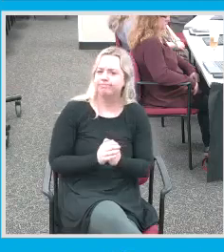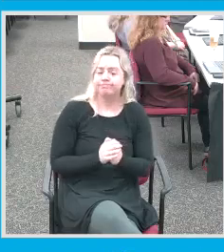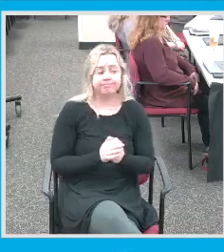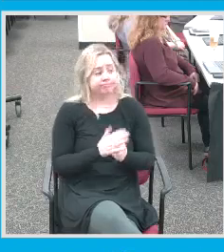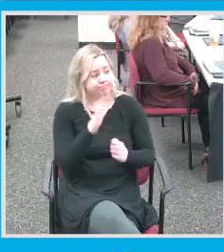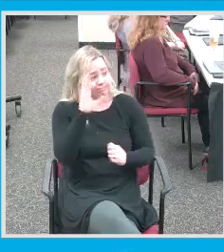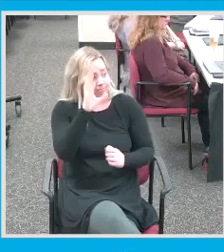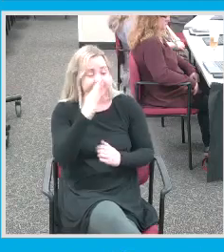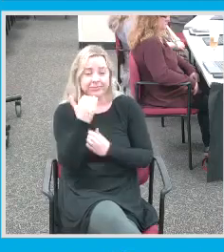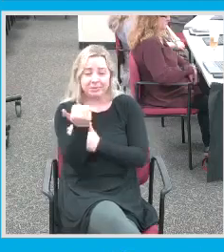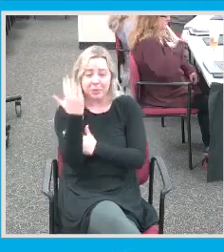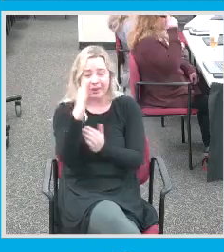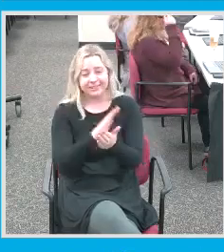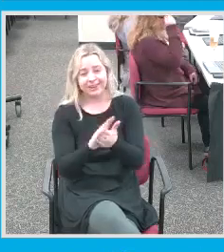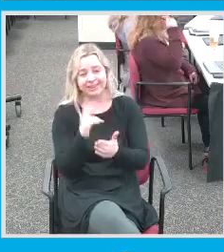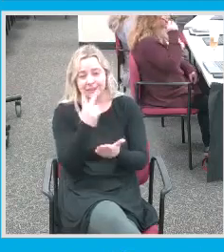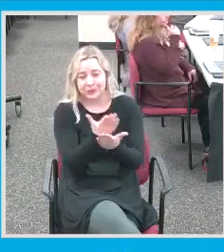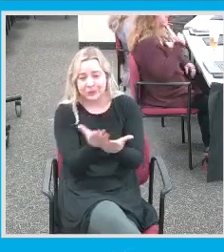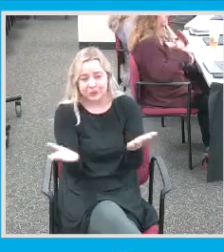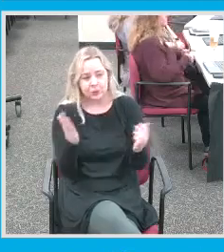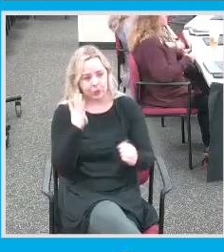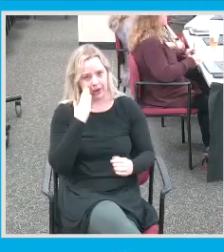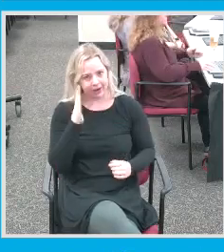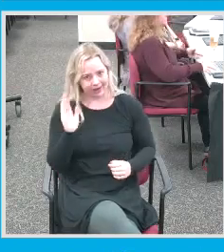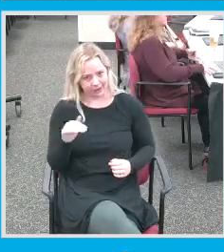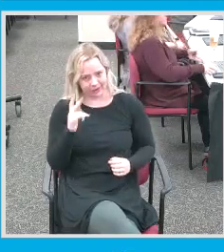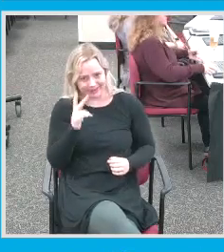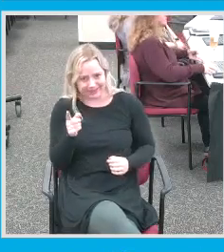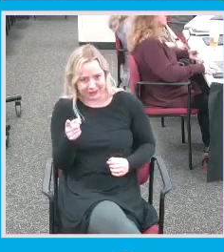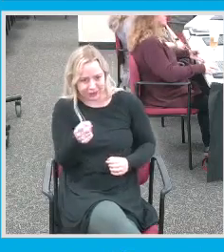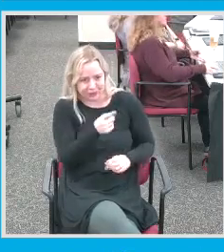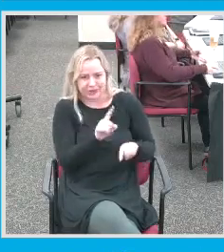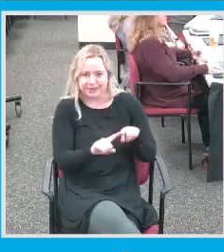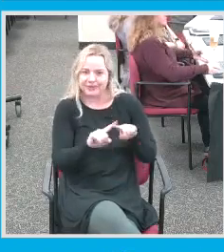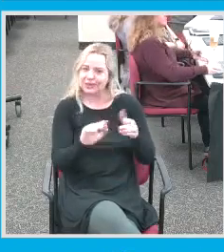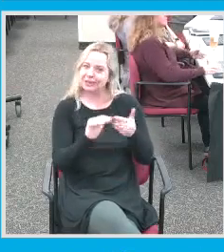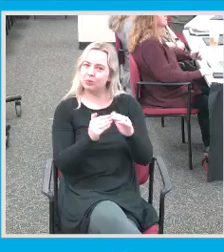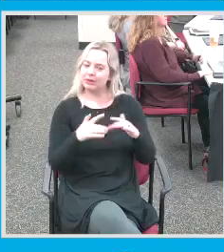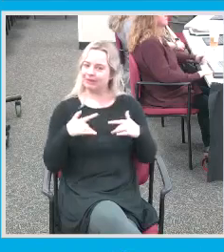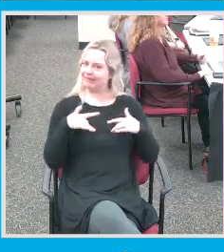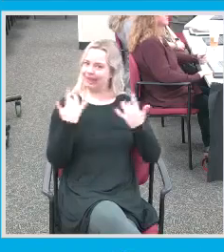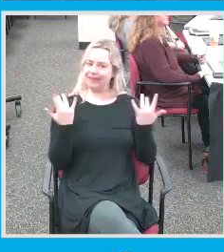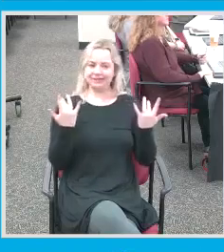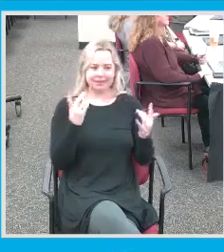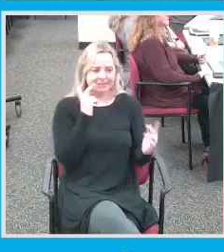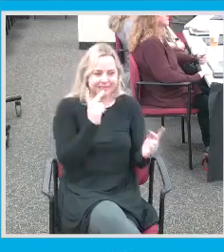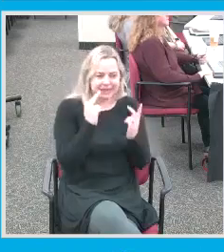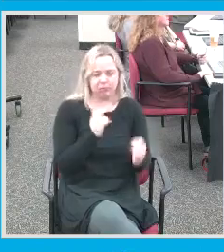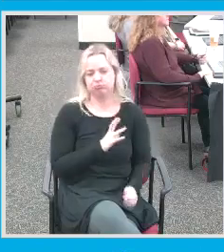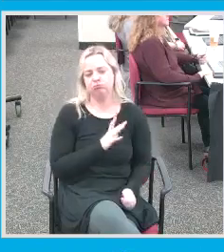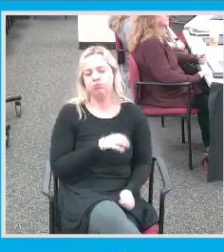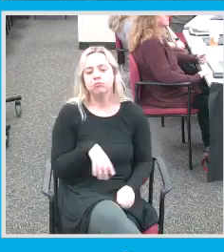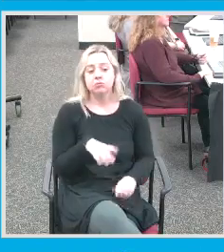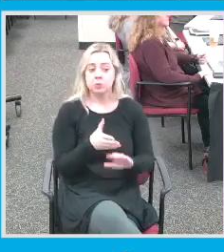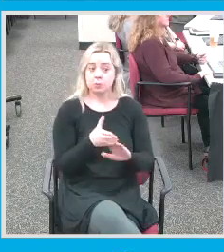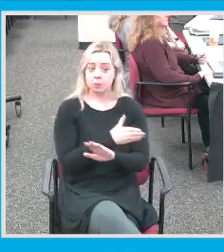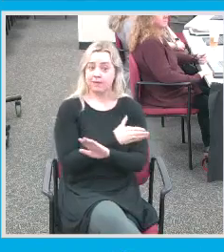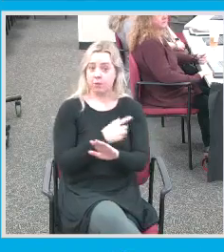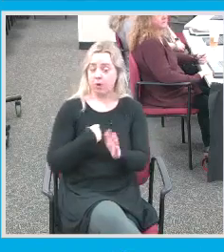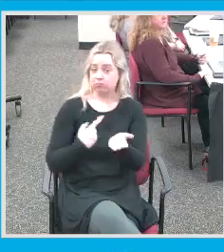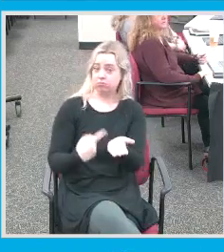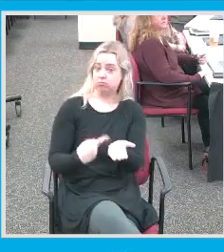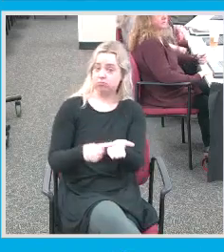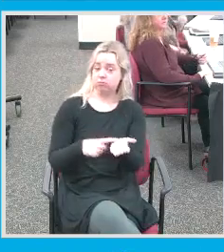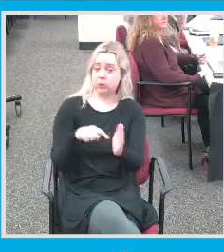great to see many of you again. I know I see some of you at community events, so great to be in front of you today. Before we start talking about suicide